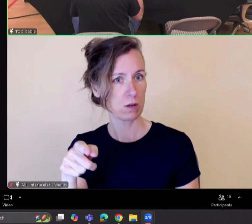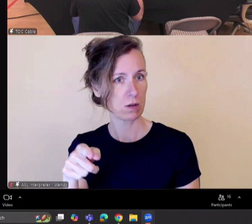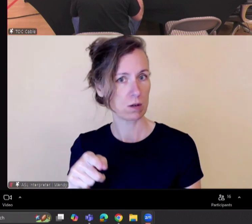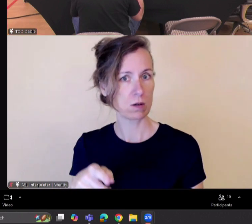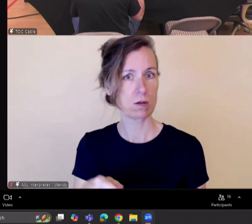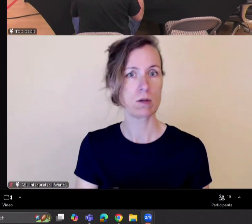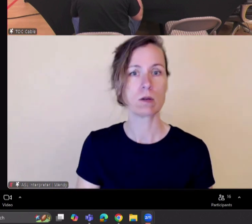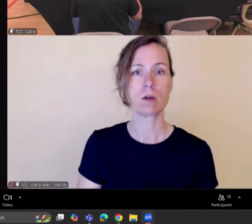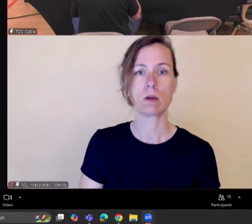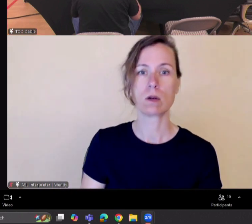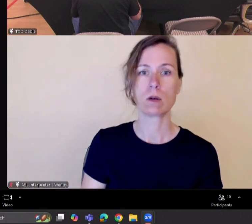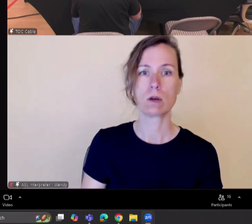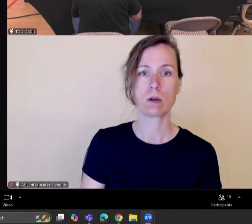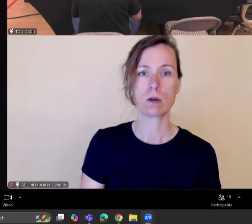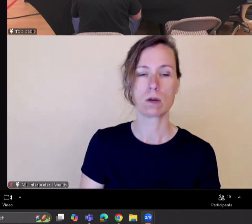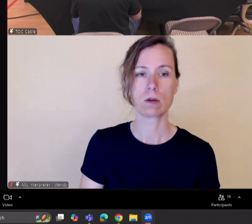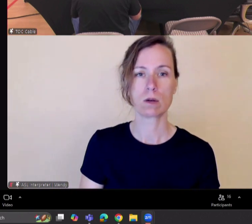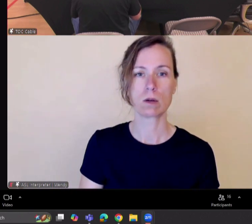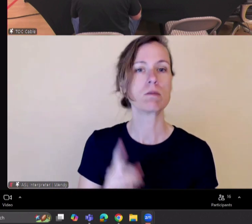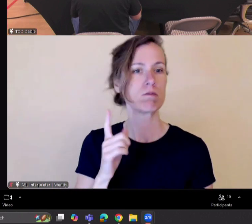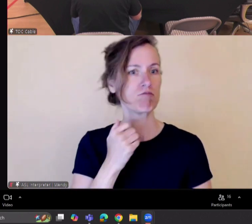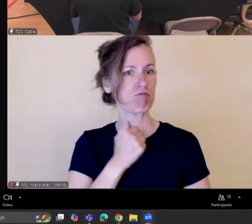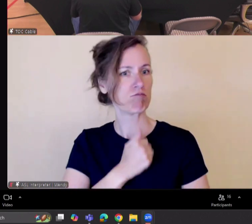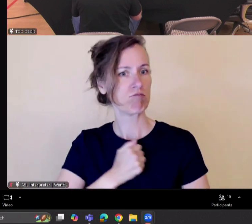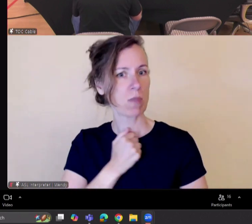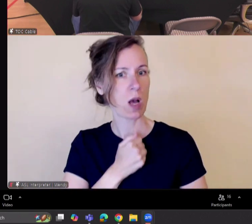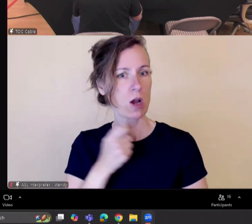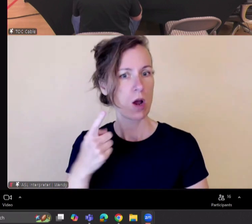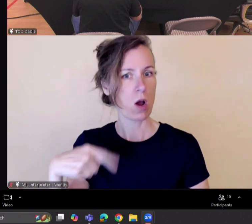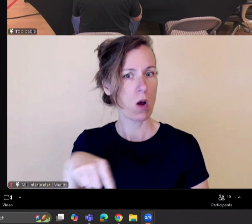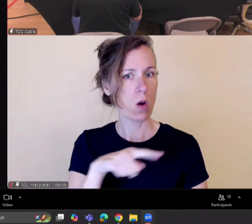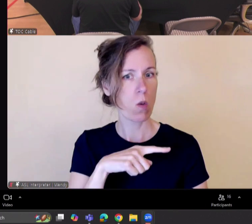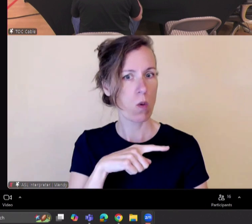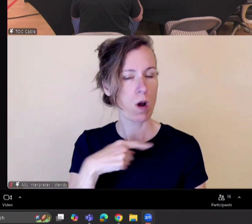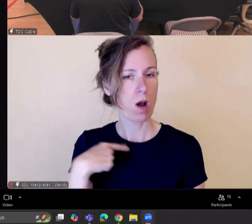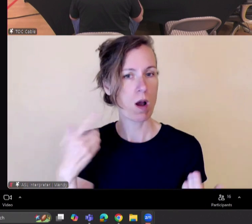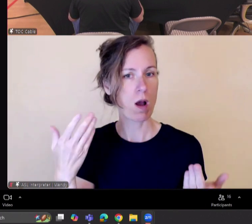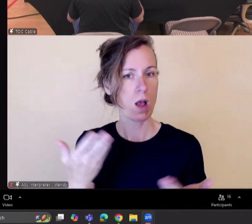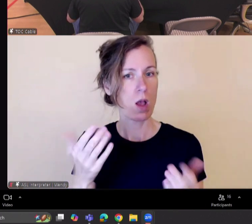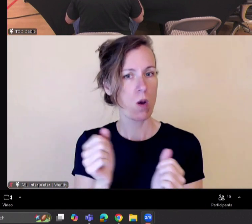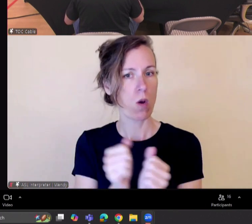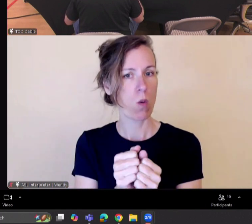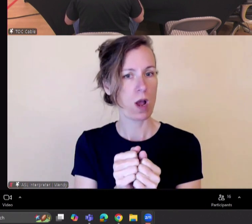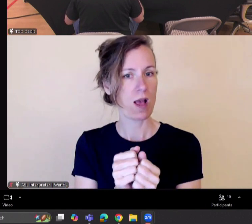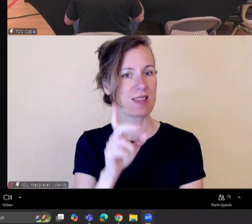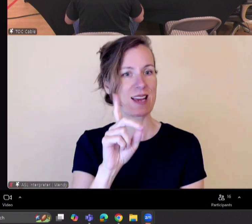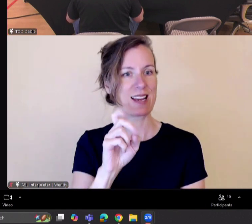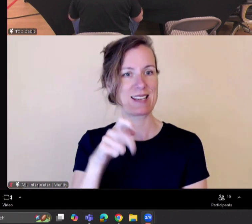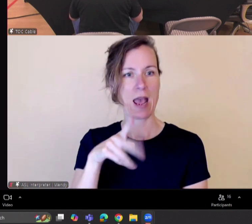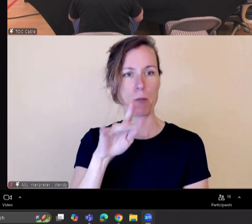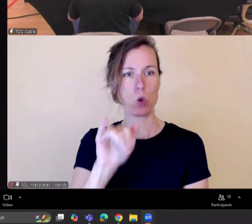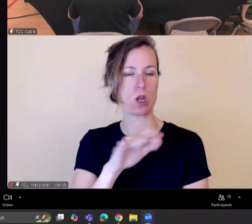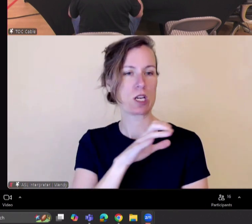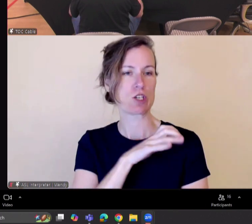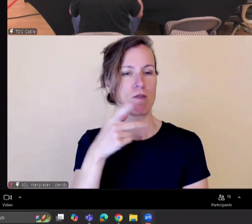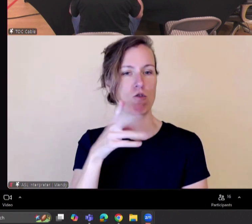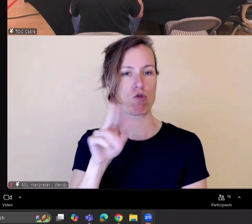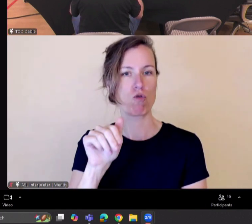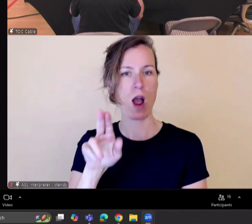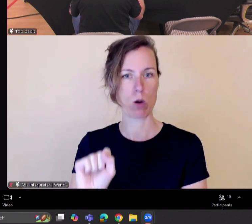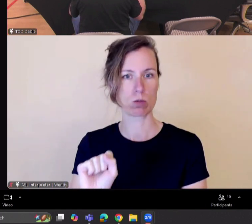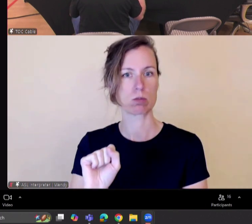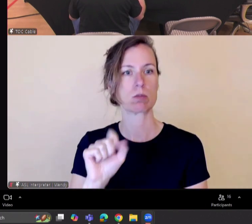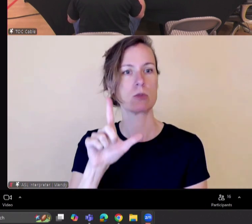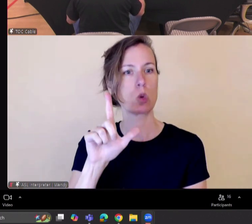All right. Now, I apologize. I'm here with Deputy Chief Kraus, Lieutenant